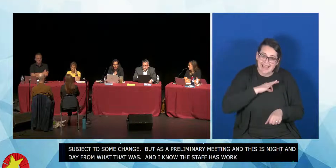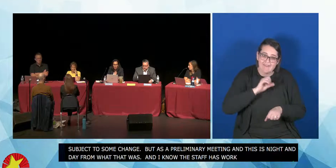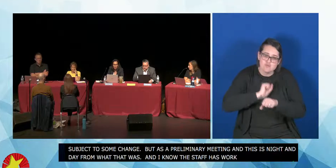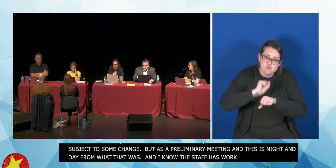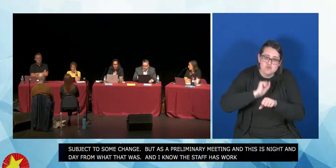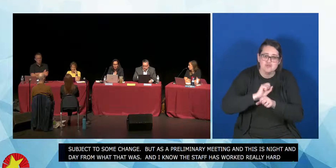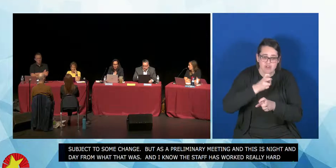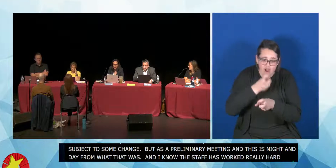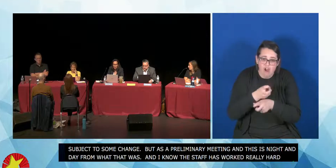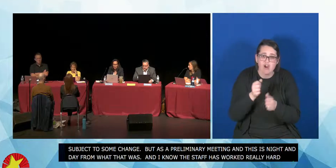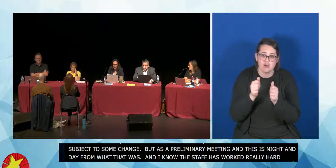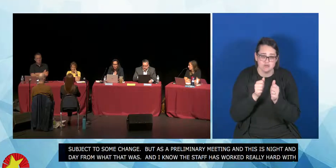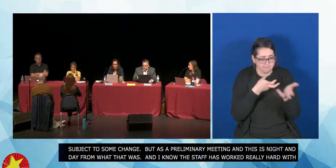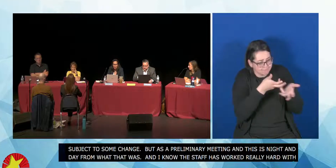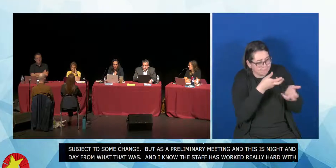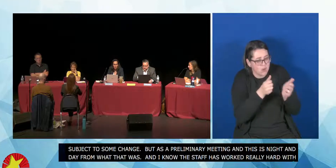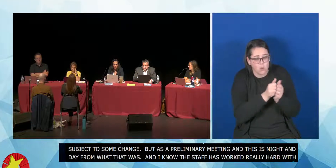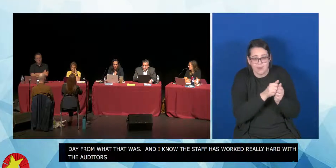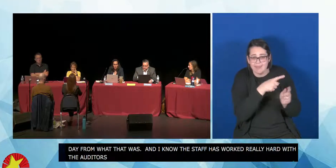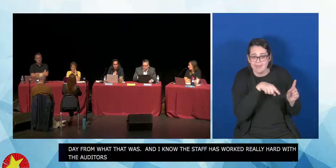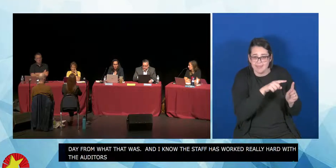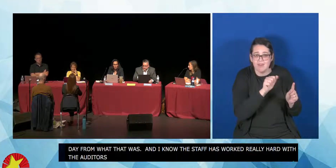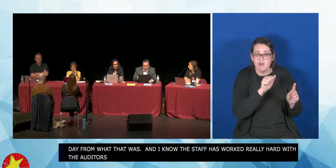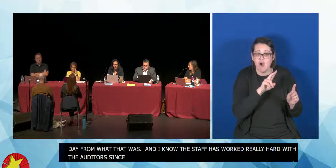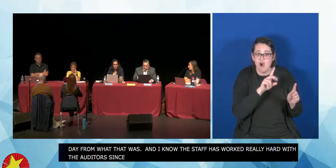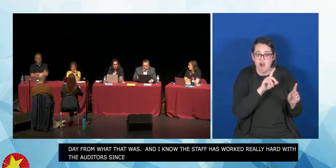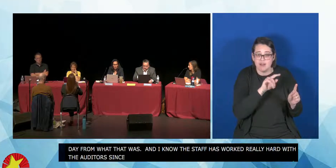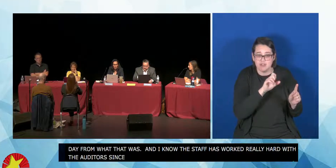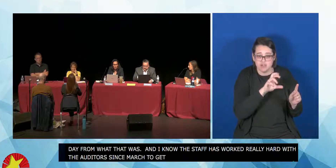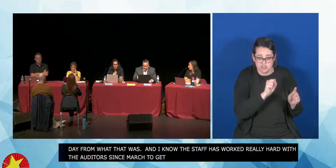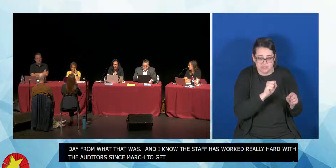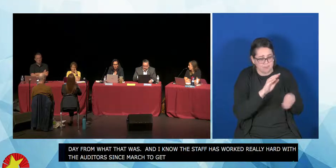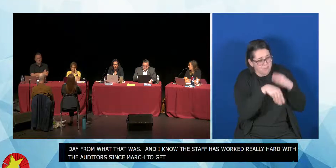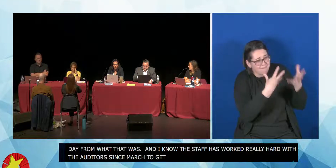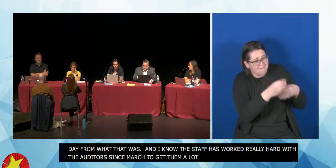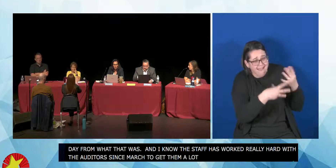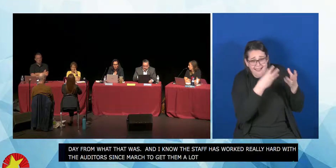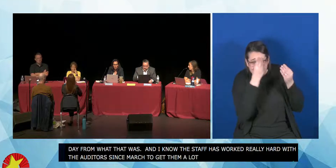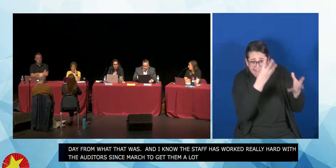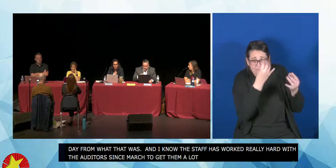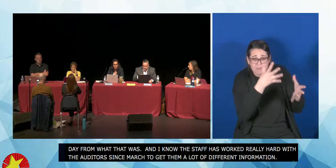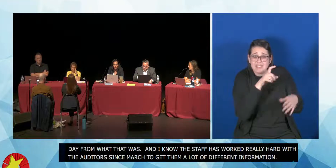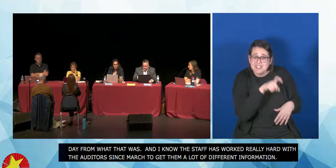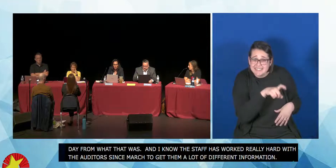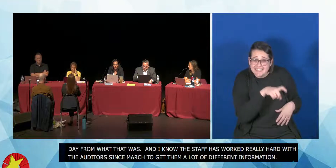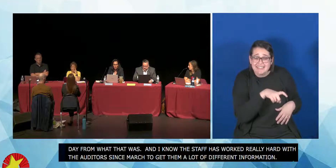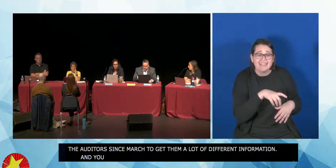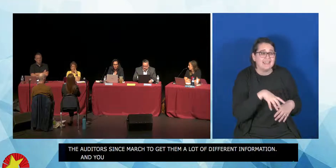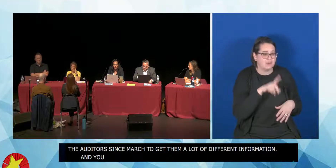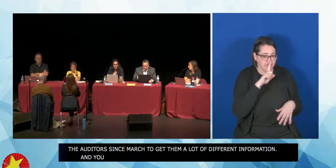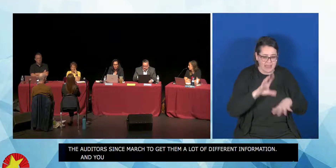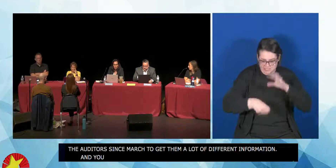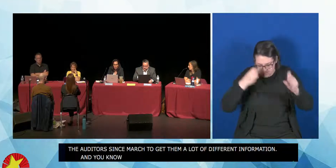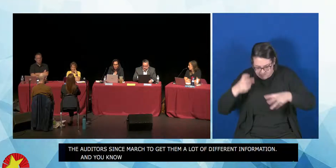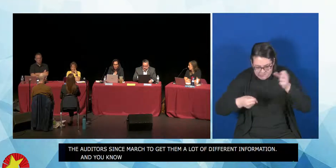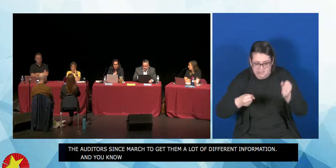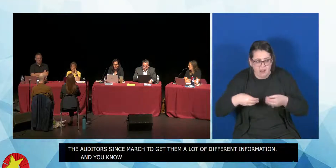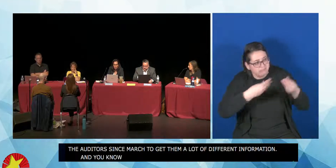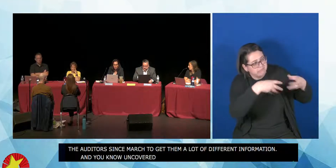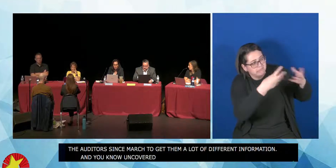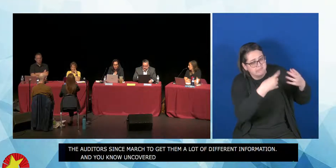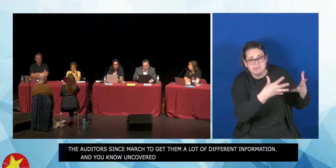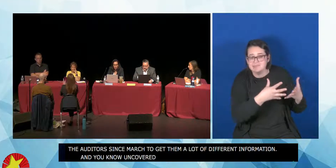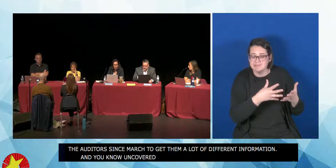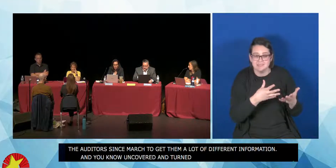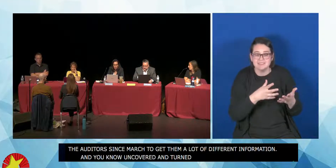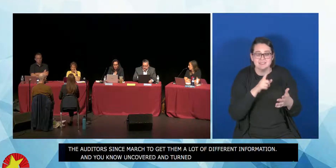auditors since March to get them a lot of different information. They, uncovered turned over every rock and looked everywhere they